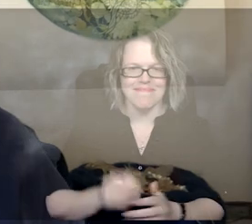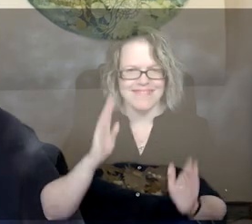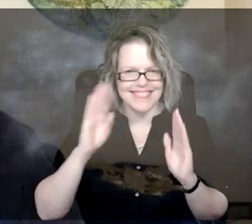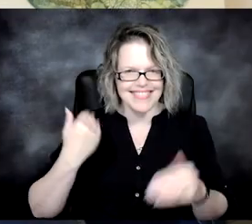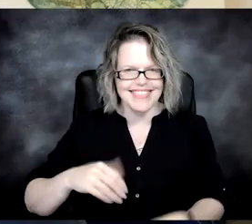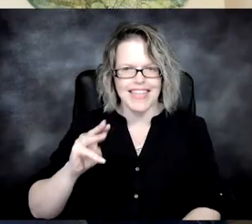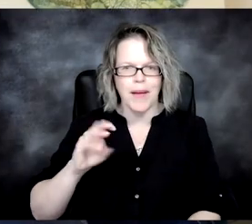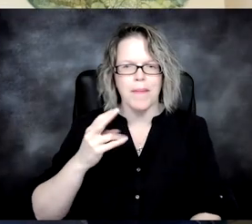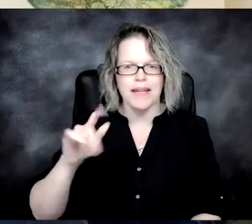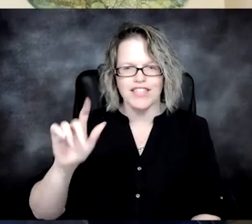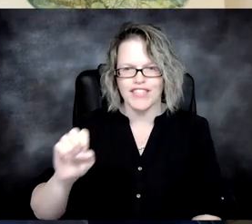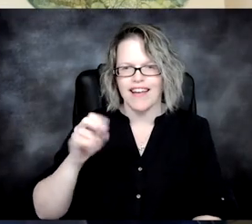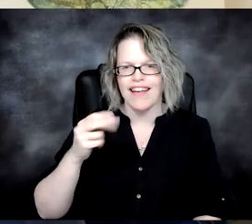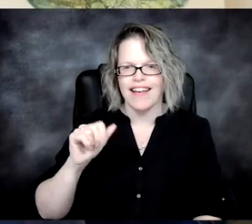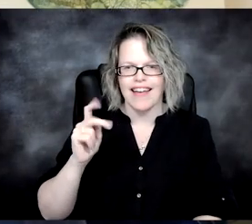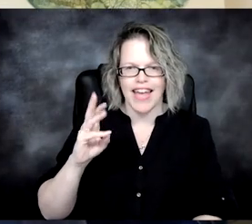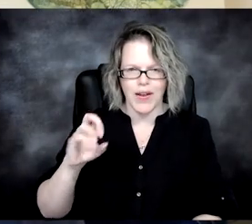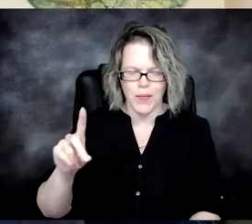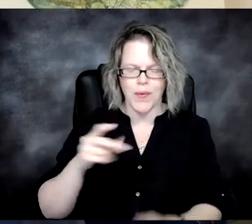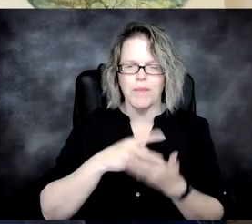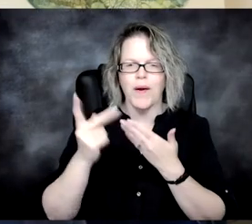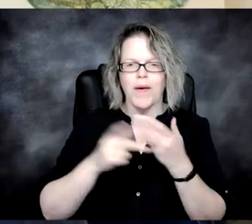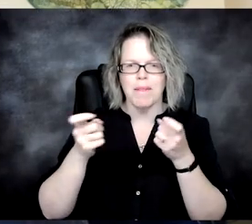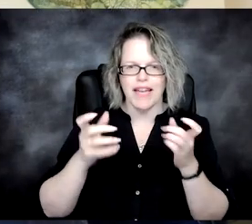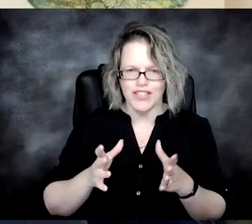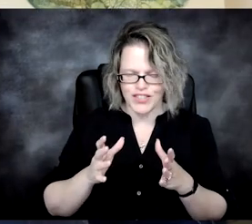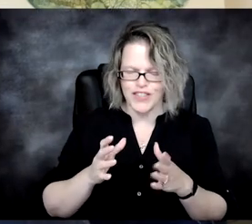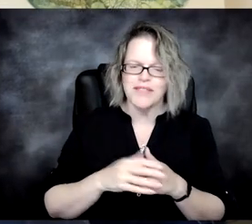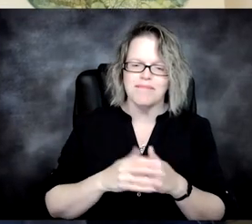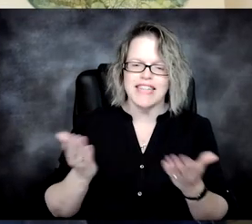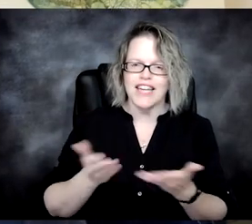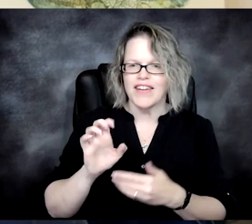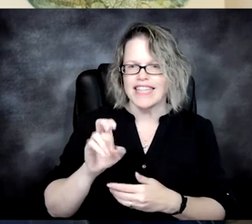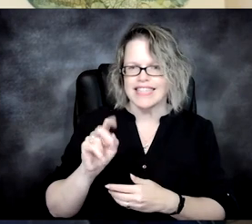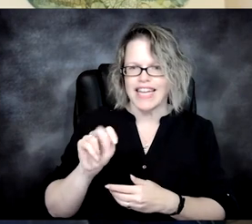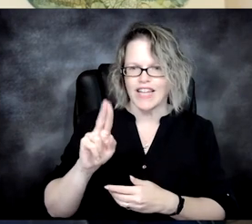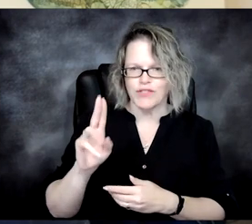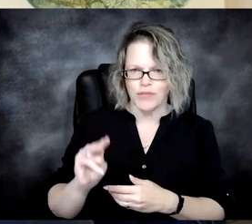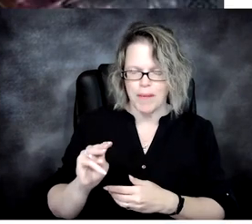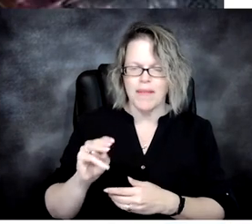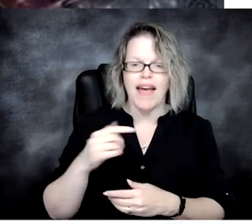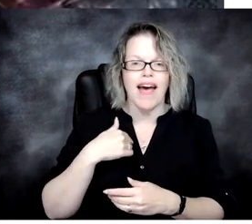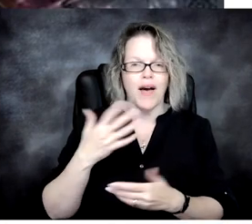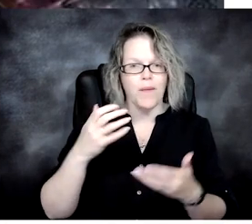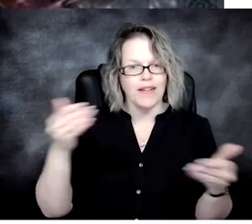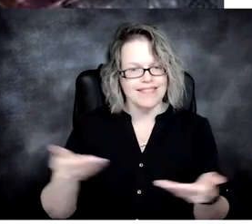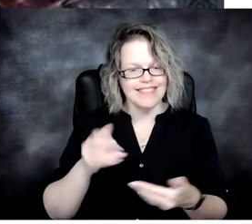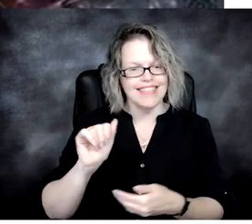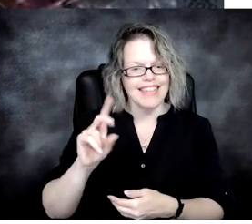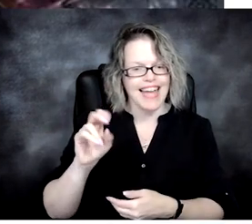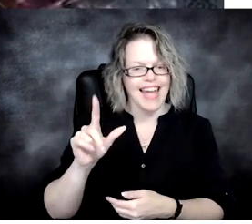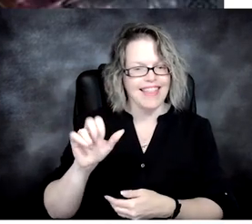Hi, my name is Michelle Hakewood, and I'm the Program Manager for Artist Residencies at Centrum. And it's my great pleasure to announce Adeline Crone